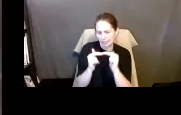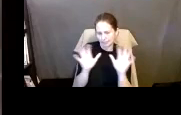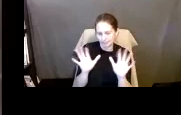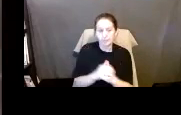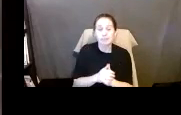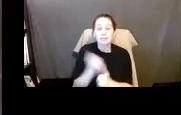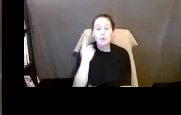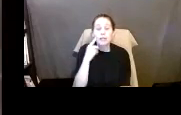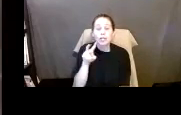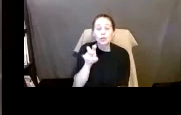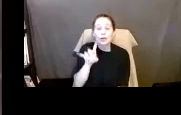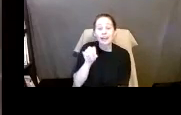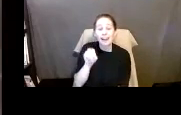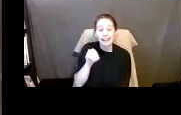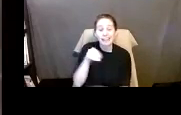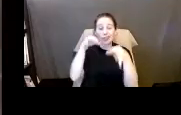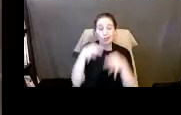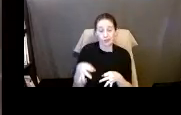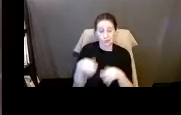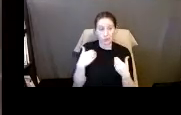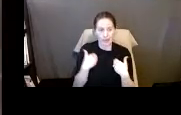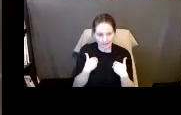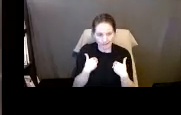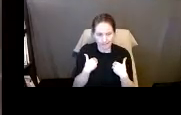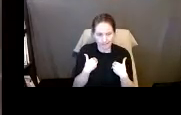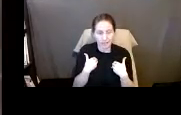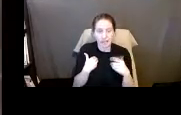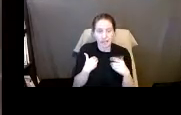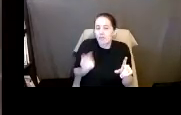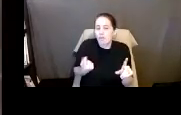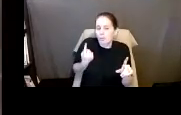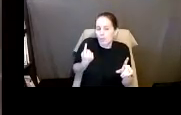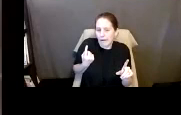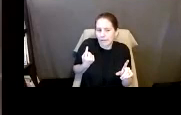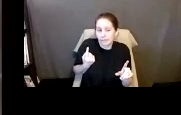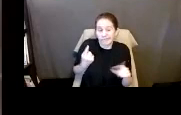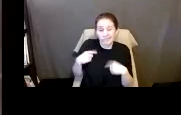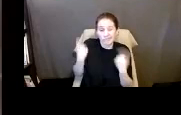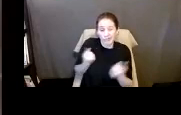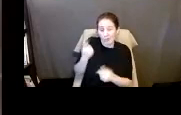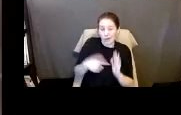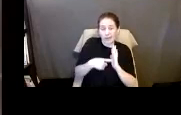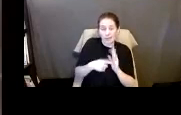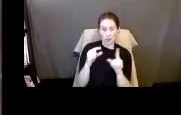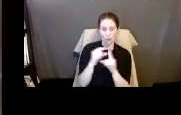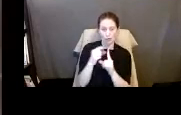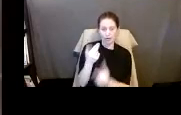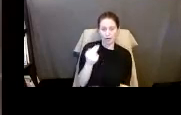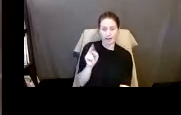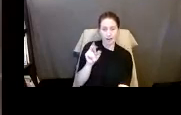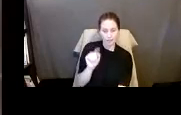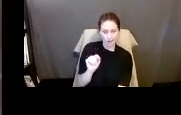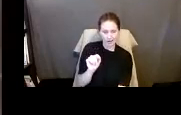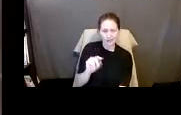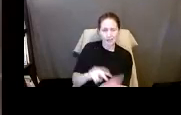280 inscriptions from Wadi el-Hudi, we do have one, and so far only one example of the term Heneret referring to